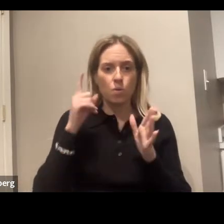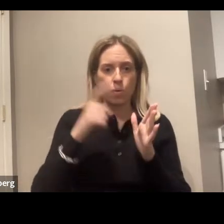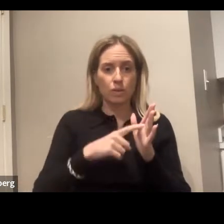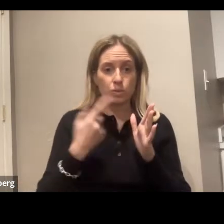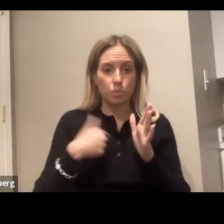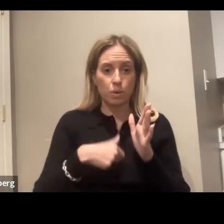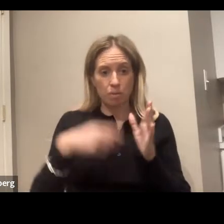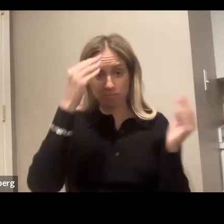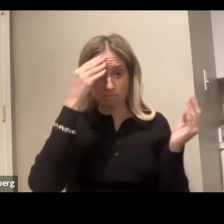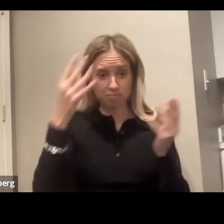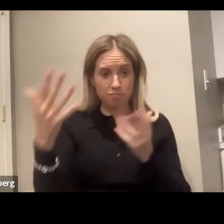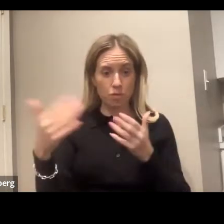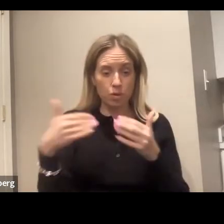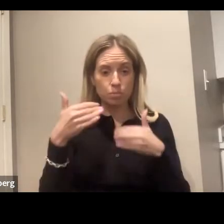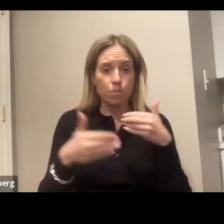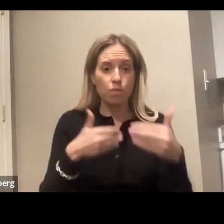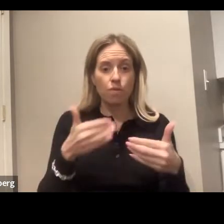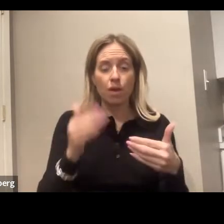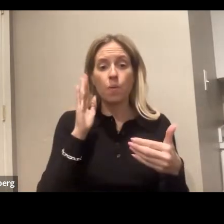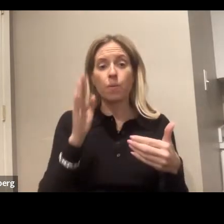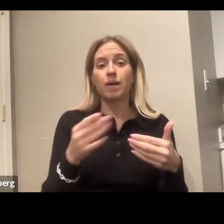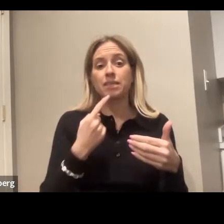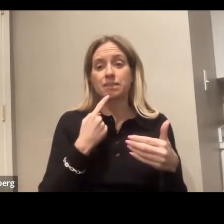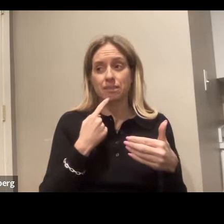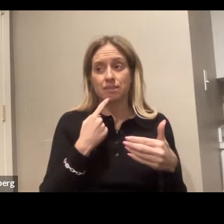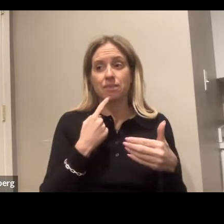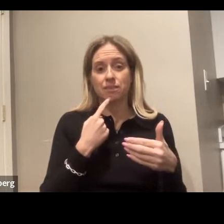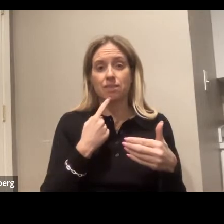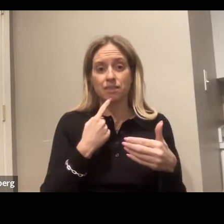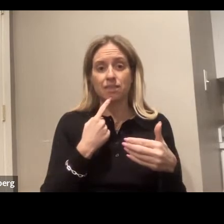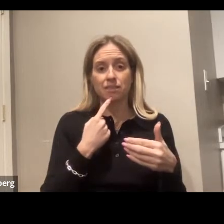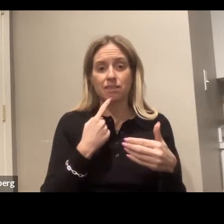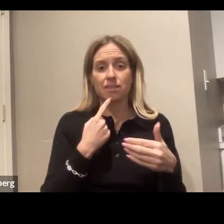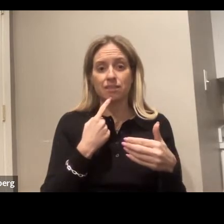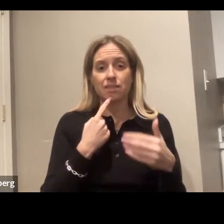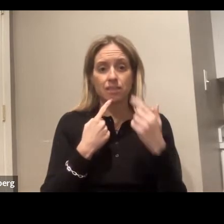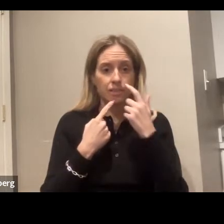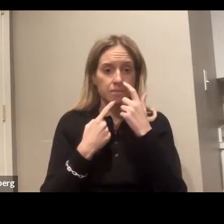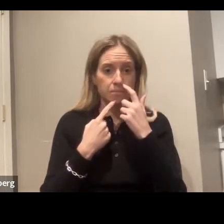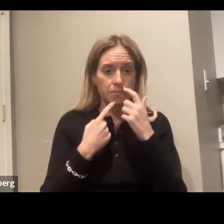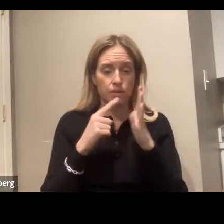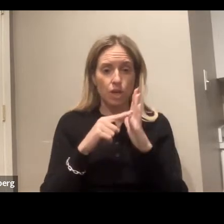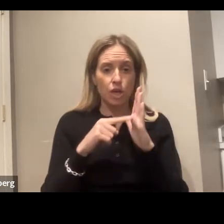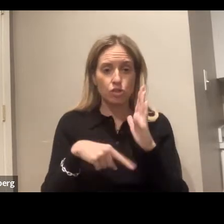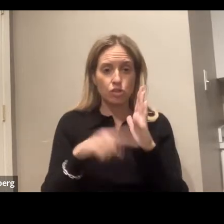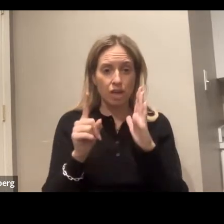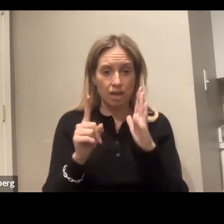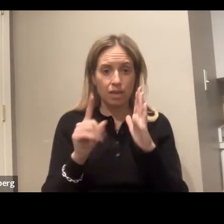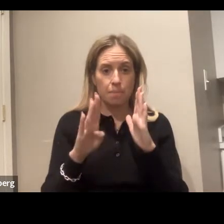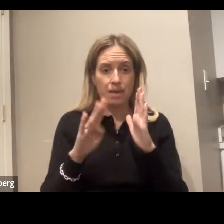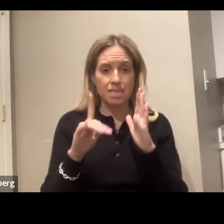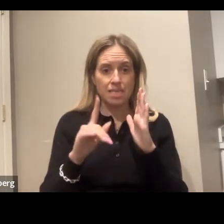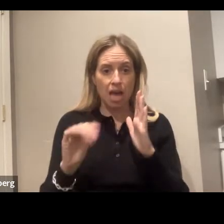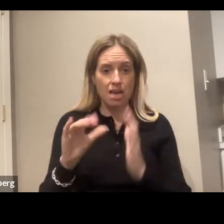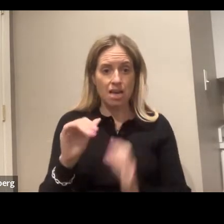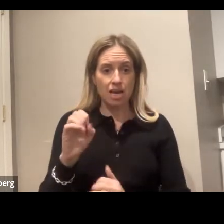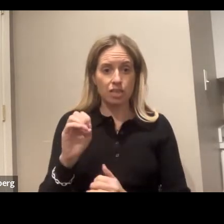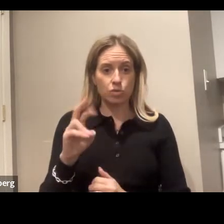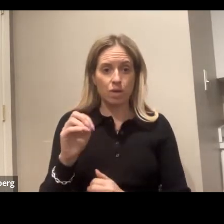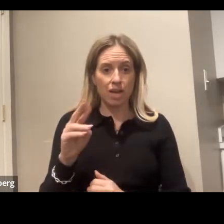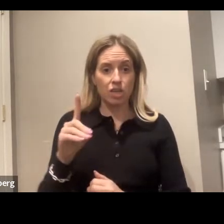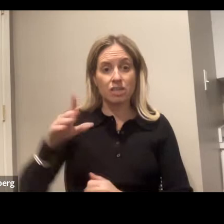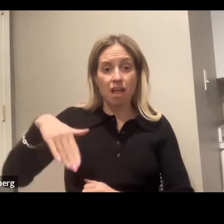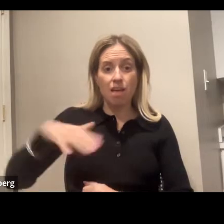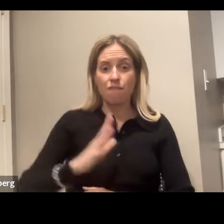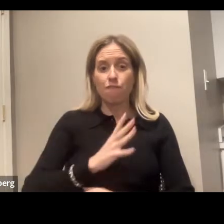forward. So I will say I did check just minutes ago, I checked the BZA case record and they have not yet